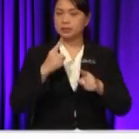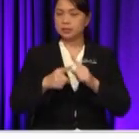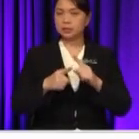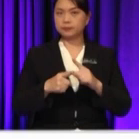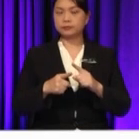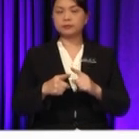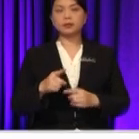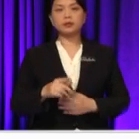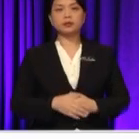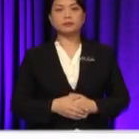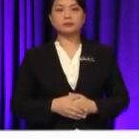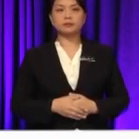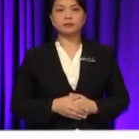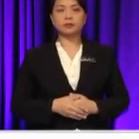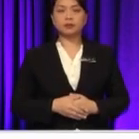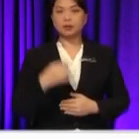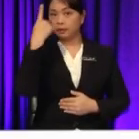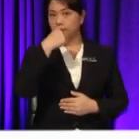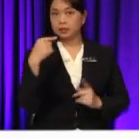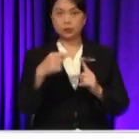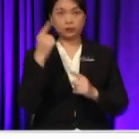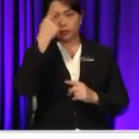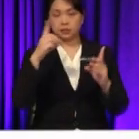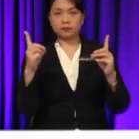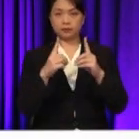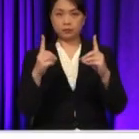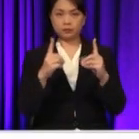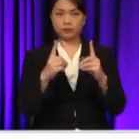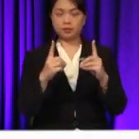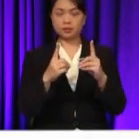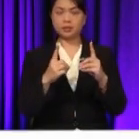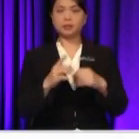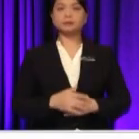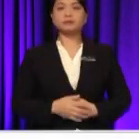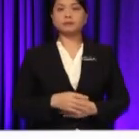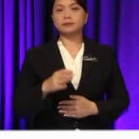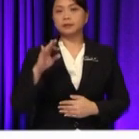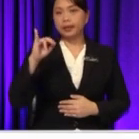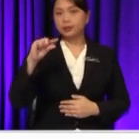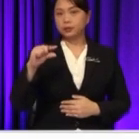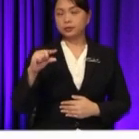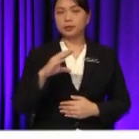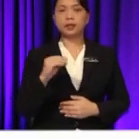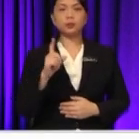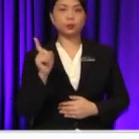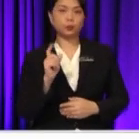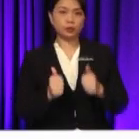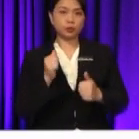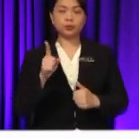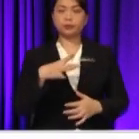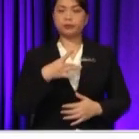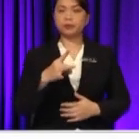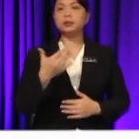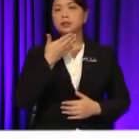on the computer? Write an article about your favorite way to talk to your friends, explaining why you prefer it. Mm-hmm. The best articles